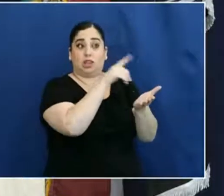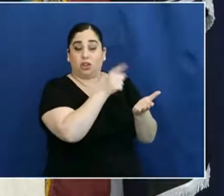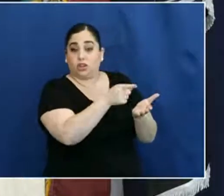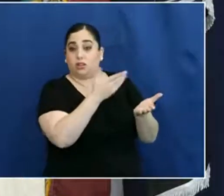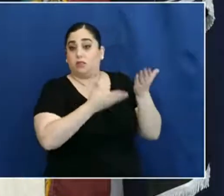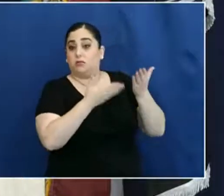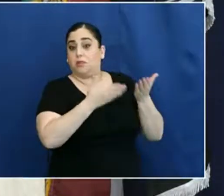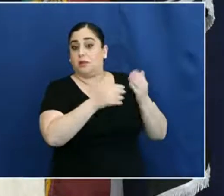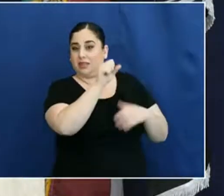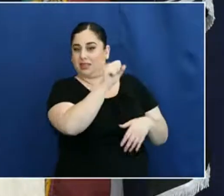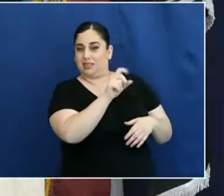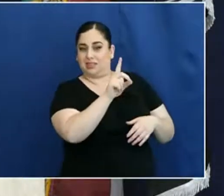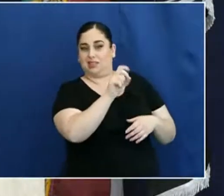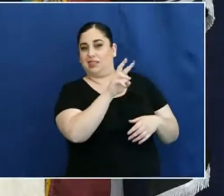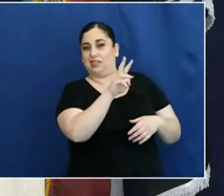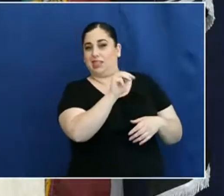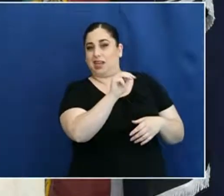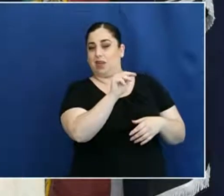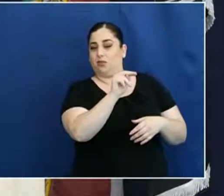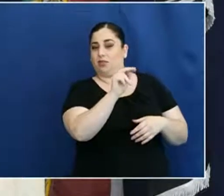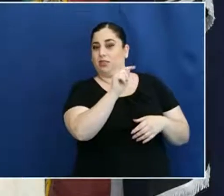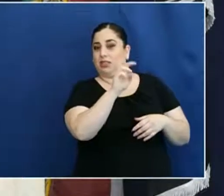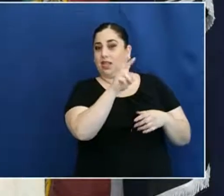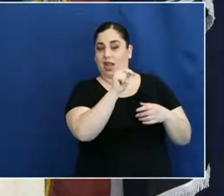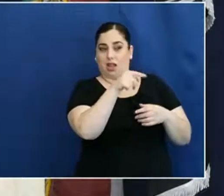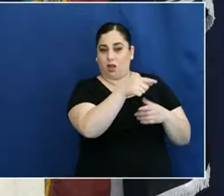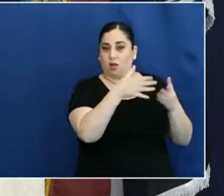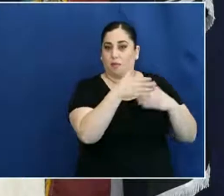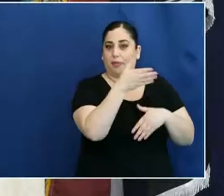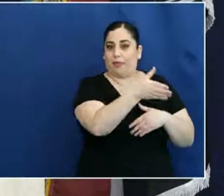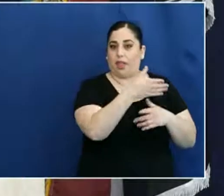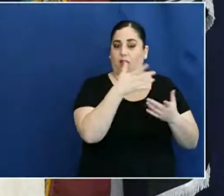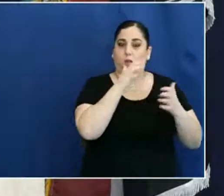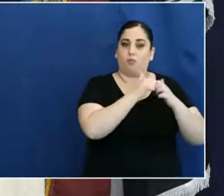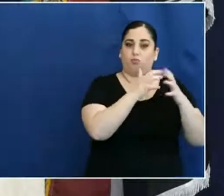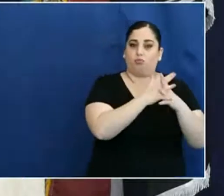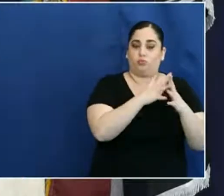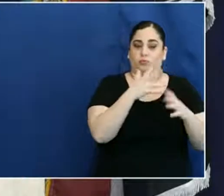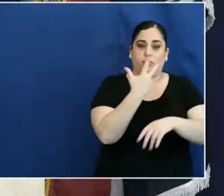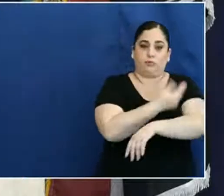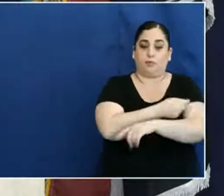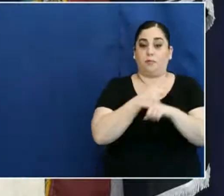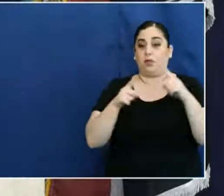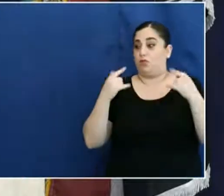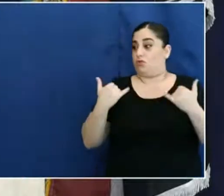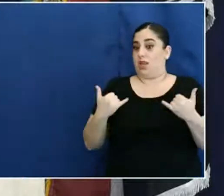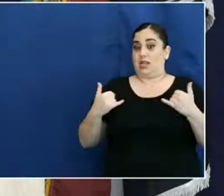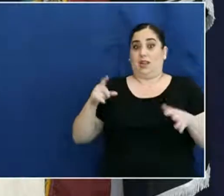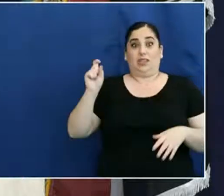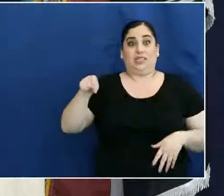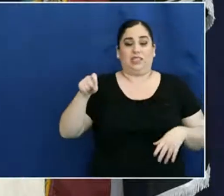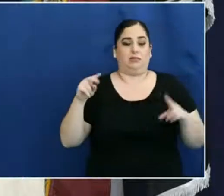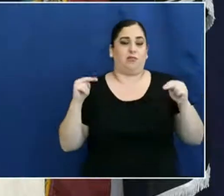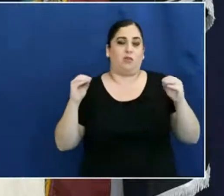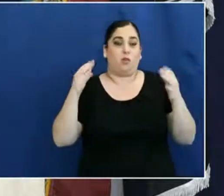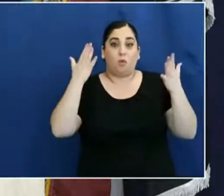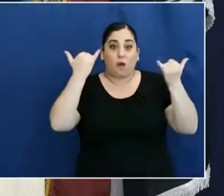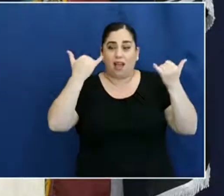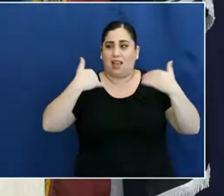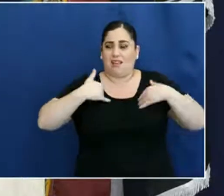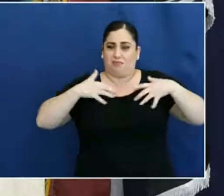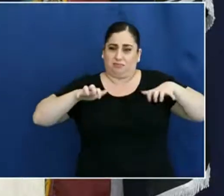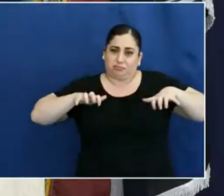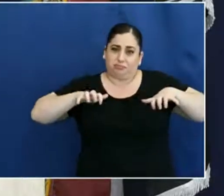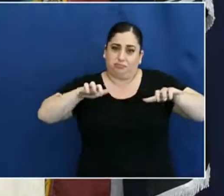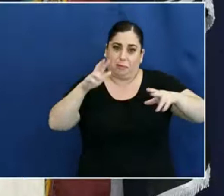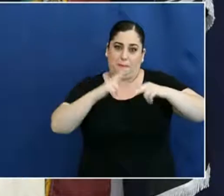because we have plenty of capacity in the rest of our network. Even if we had a significant uptick in the supply of vaccines, the rest of the 30